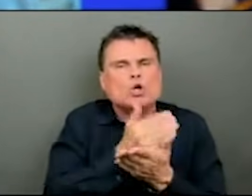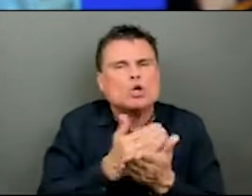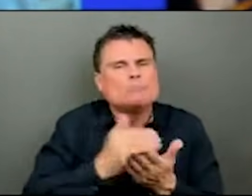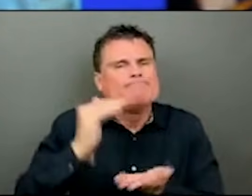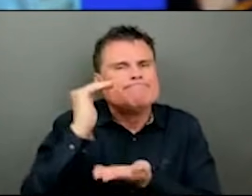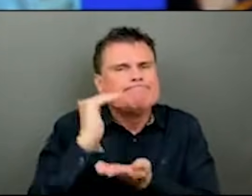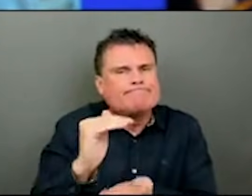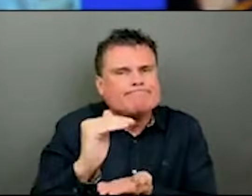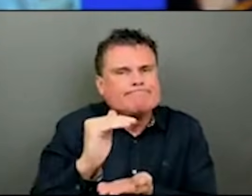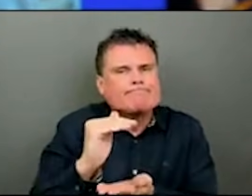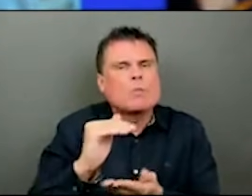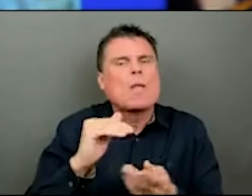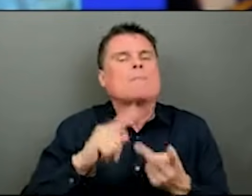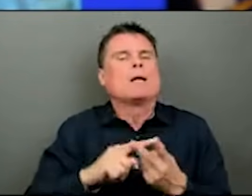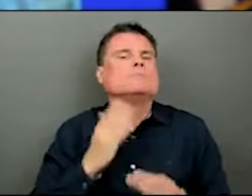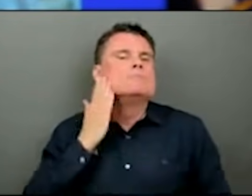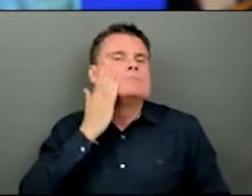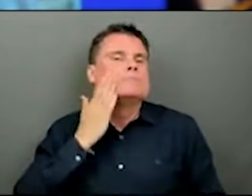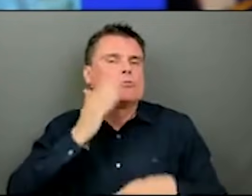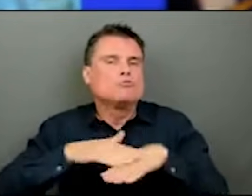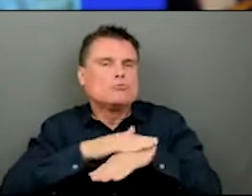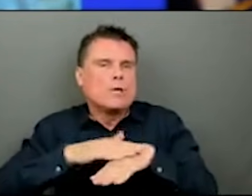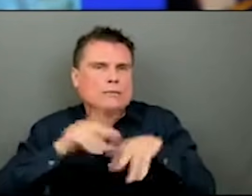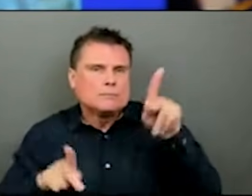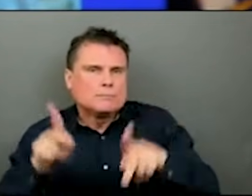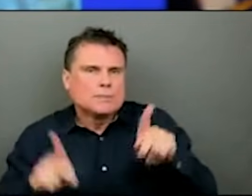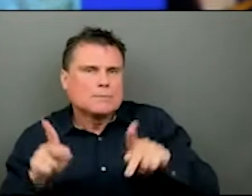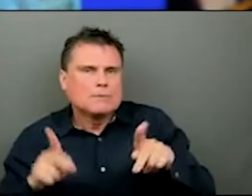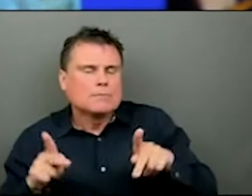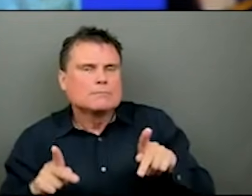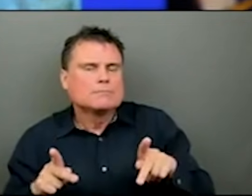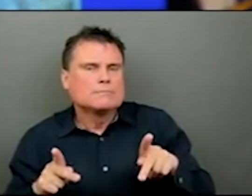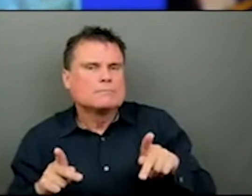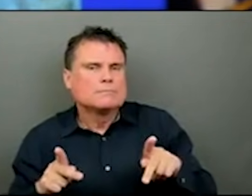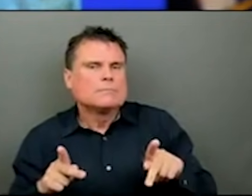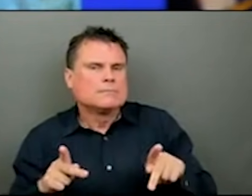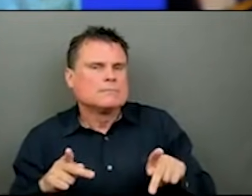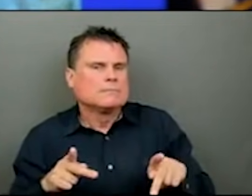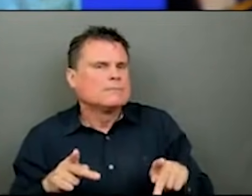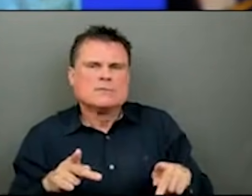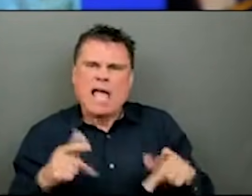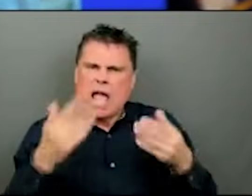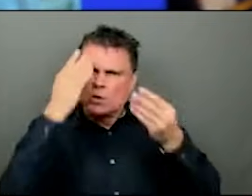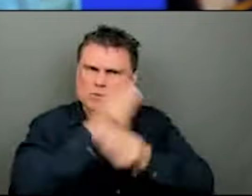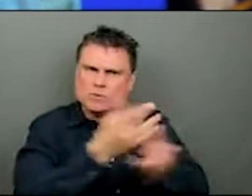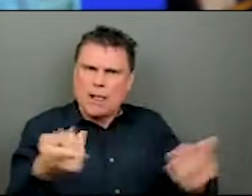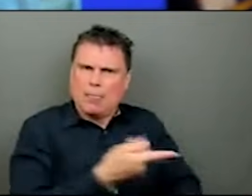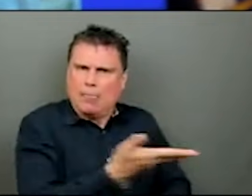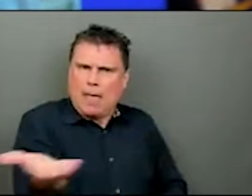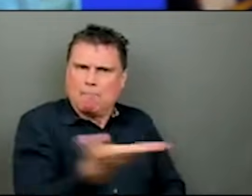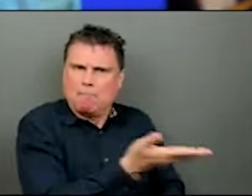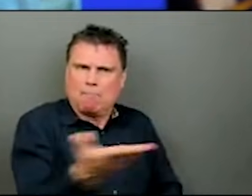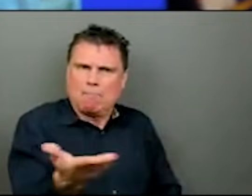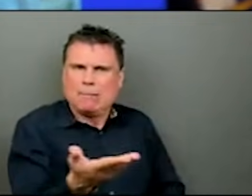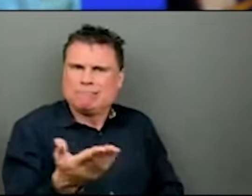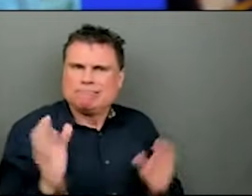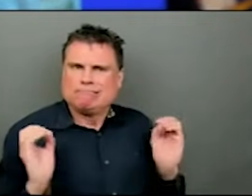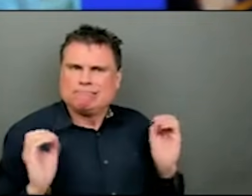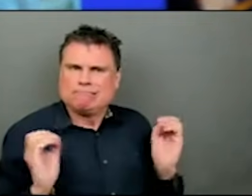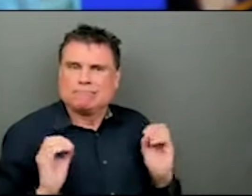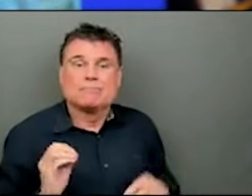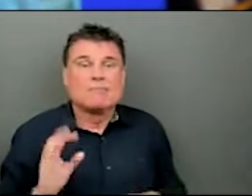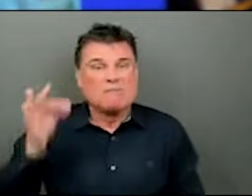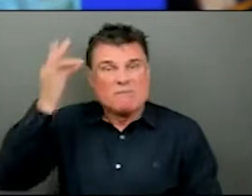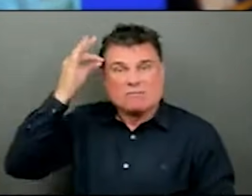So what message do you think it sends to those workers in the middle of a pandemic that neither the provinces or